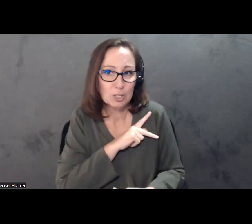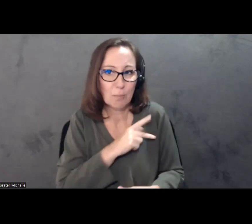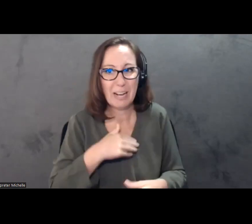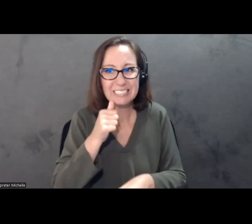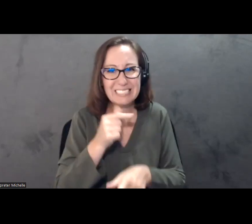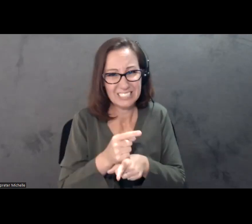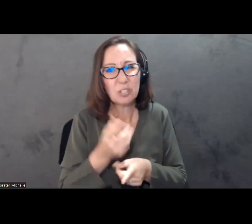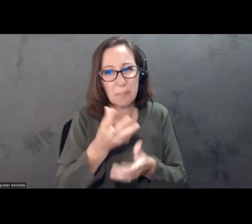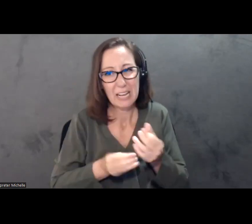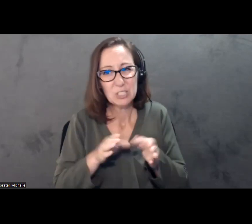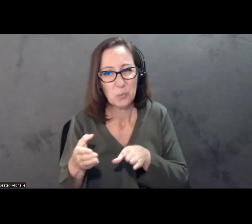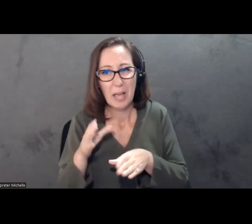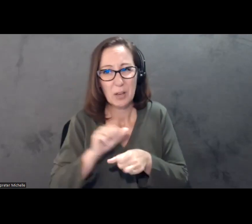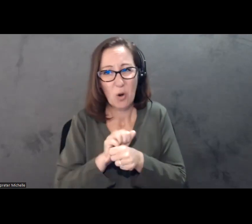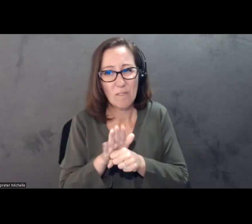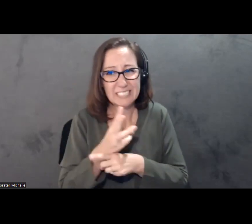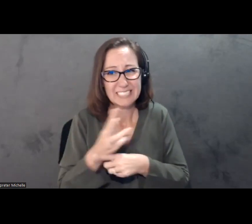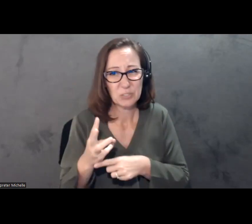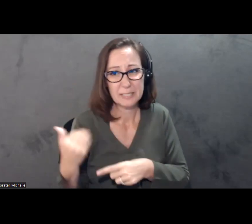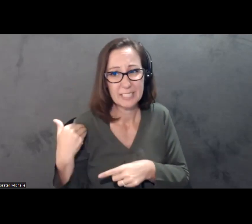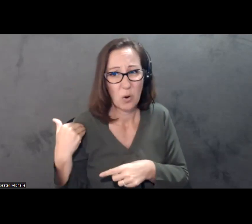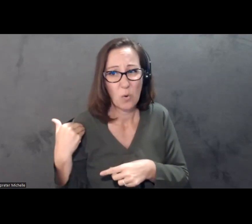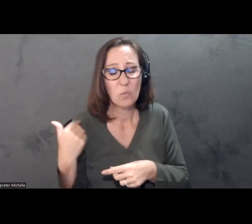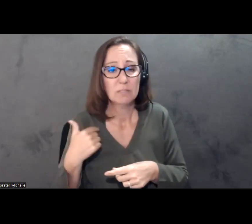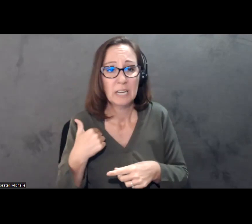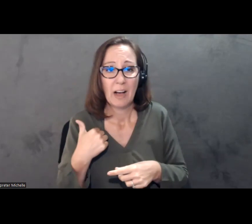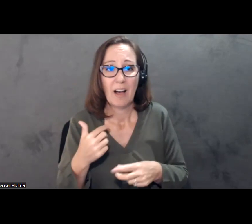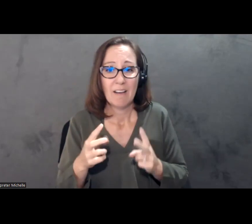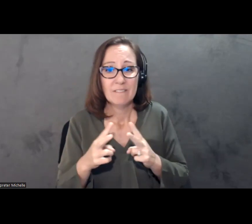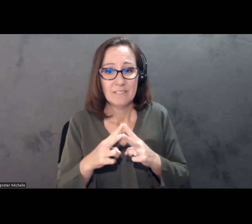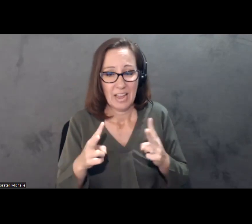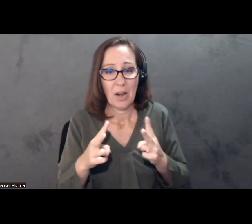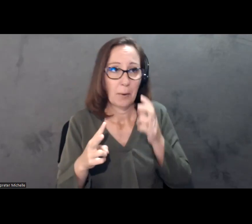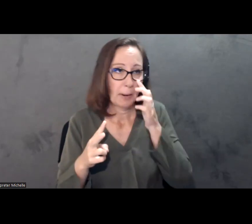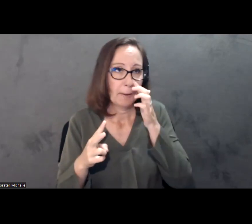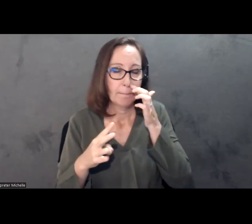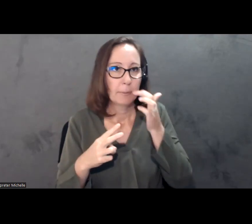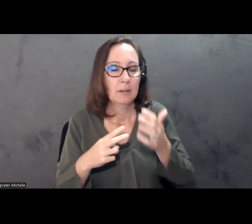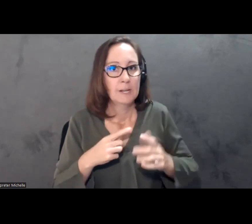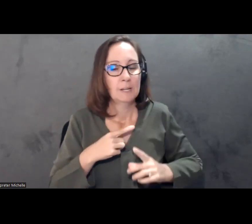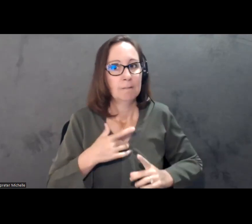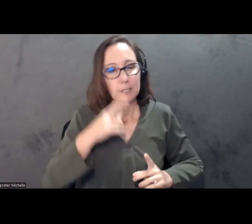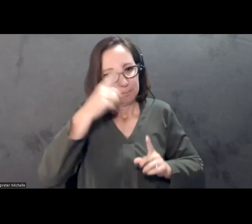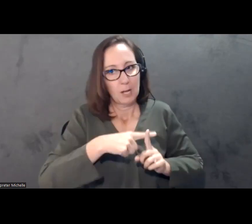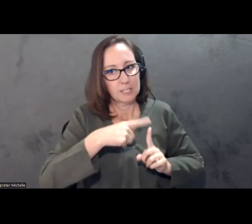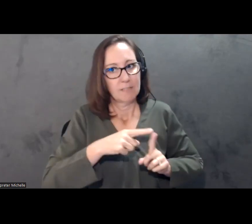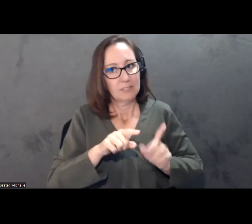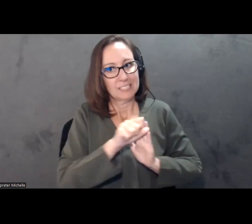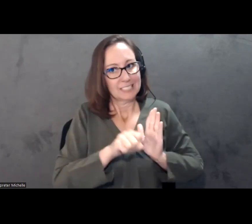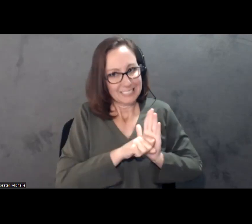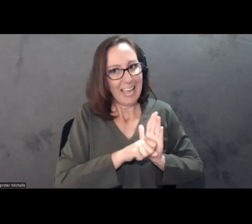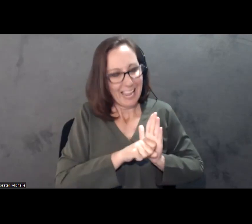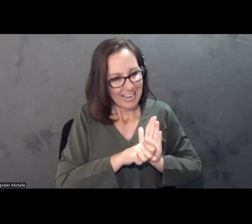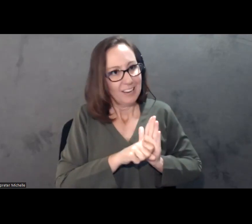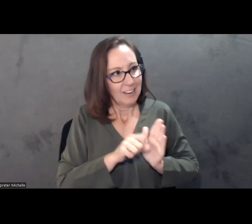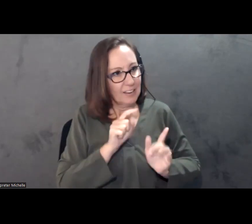COVID 6 weeks ago. And so I am very encouraged by, just as a state, we're reaching out to our